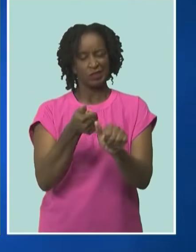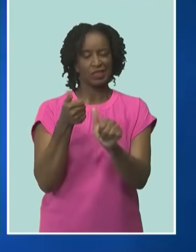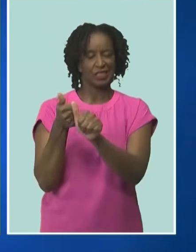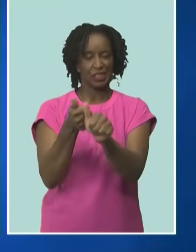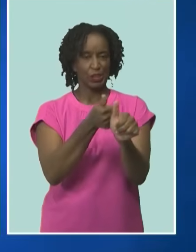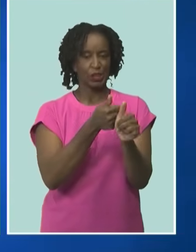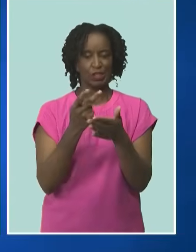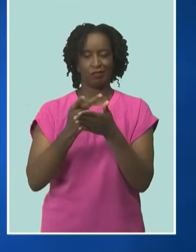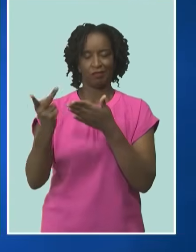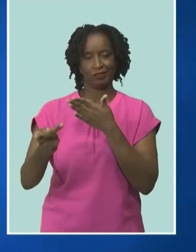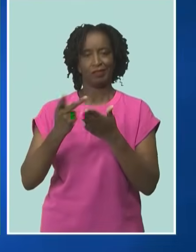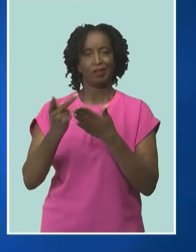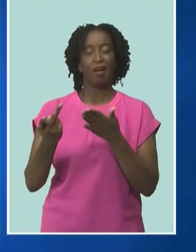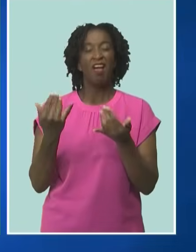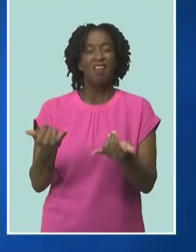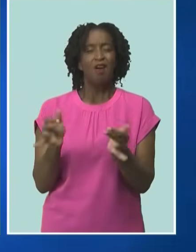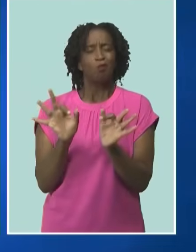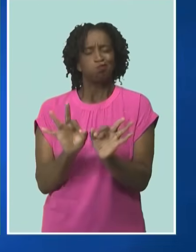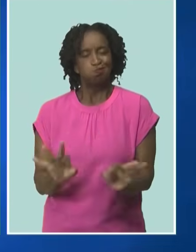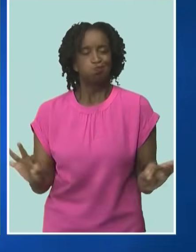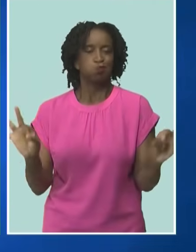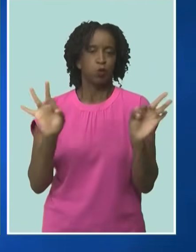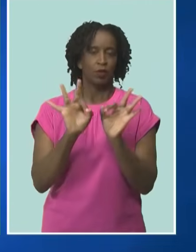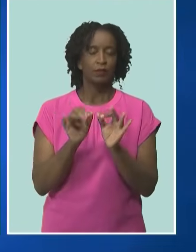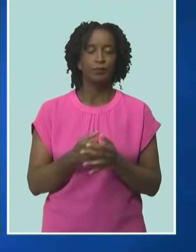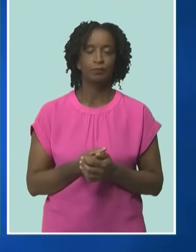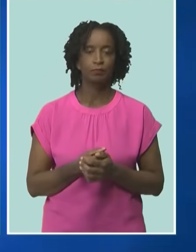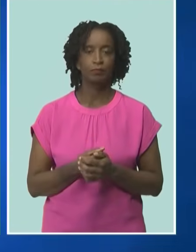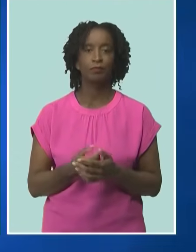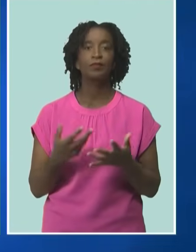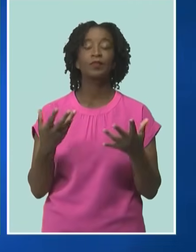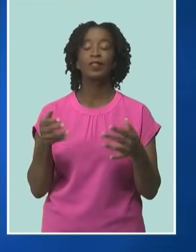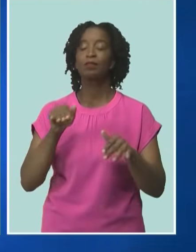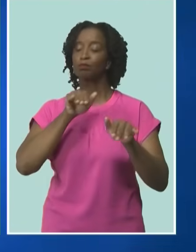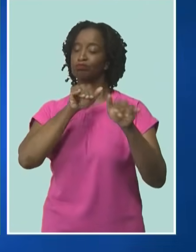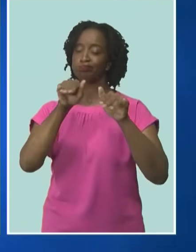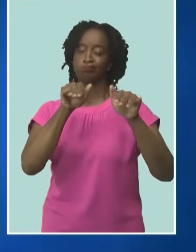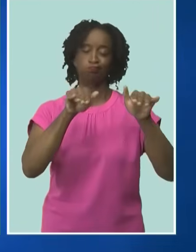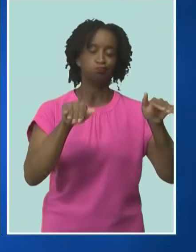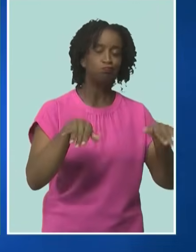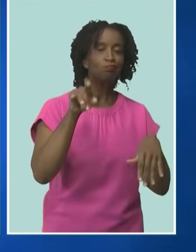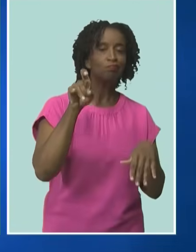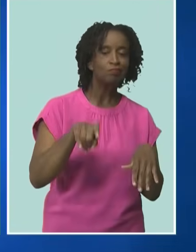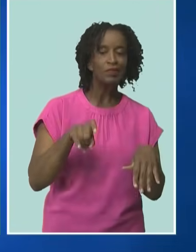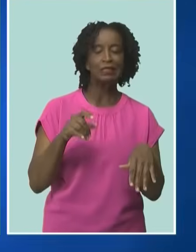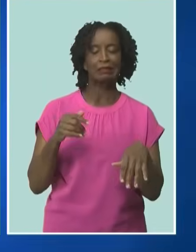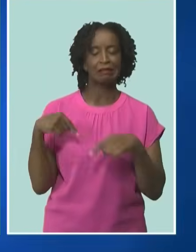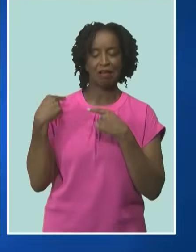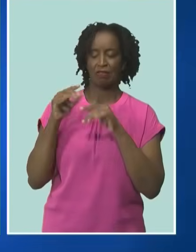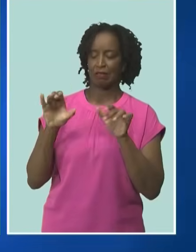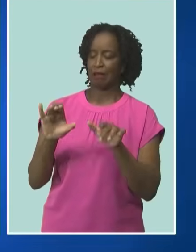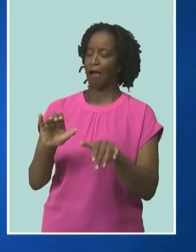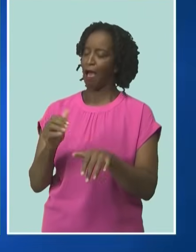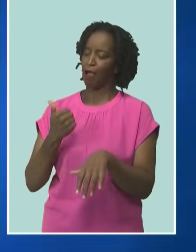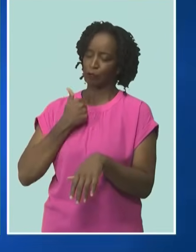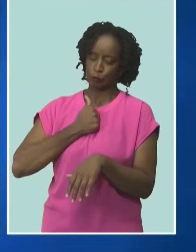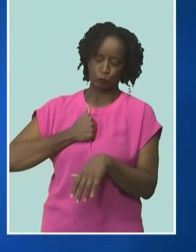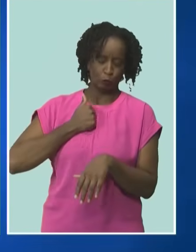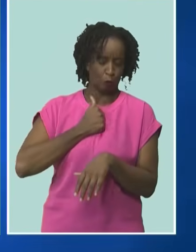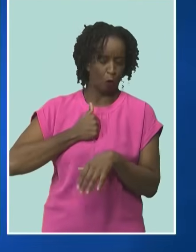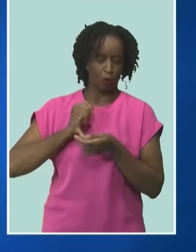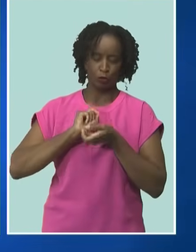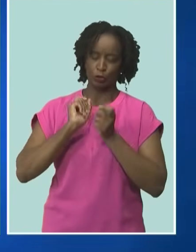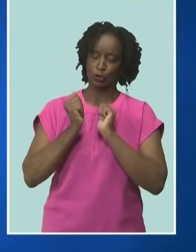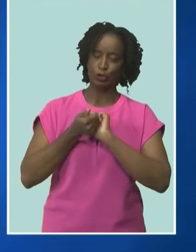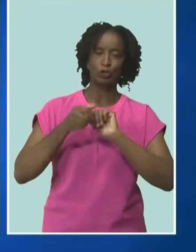a kairos moment for Barbados where everyone is being called back to repentance. Amen. It does not matter what sins you committed. Even up to